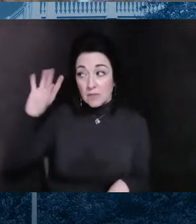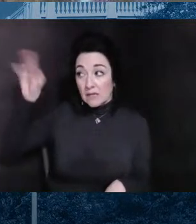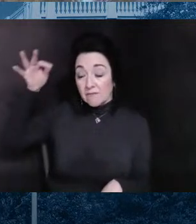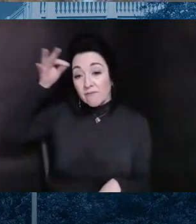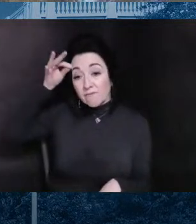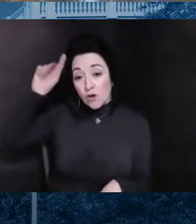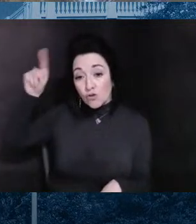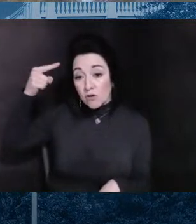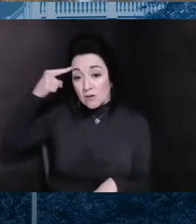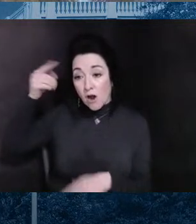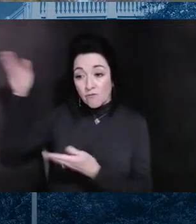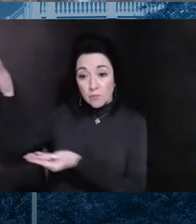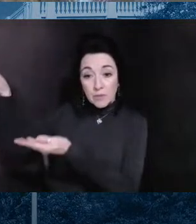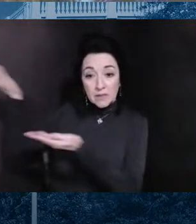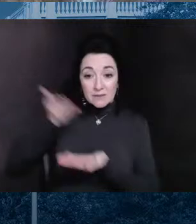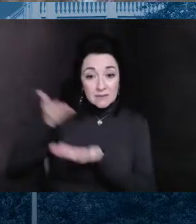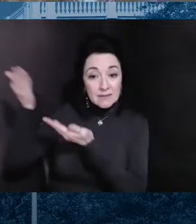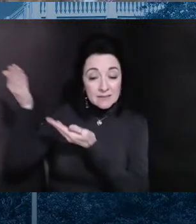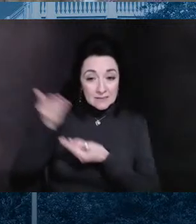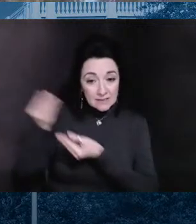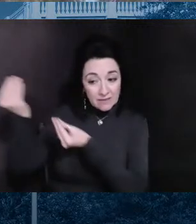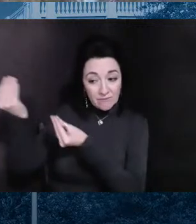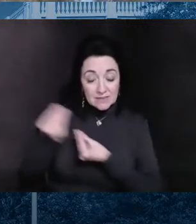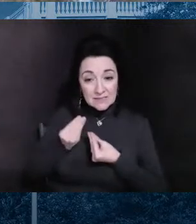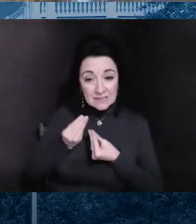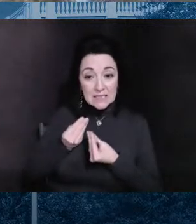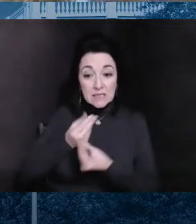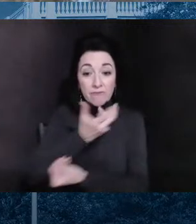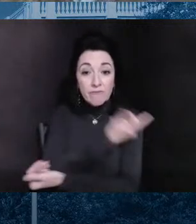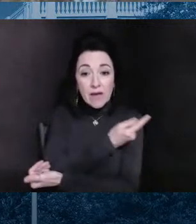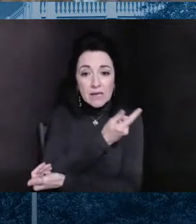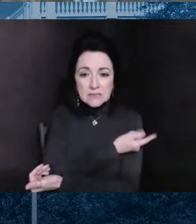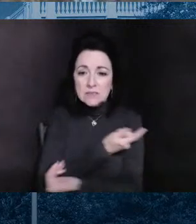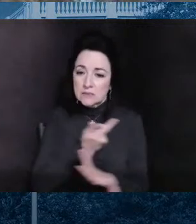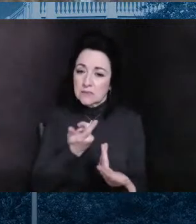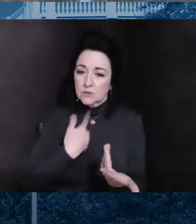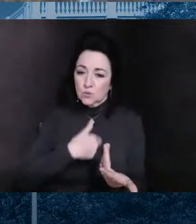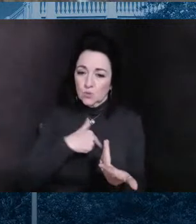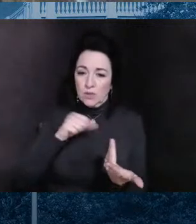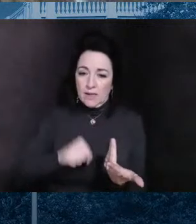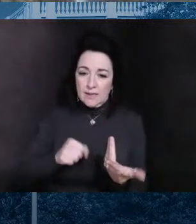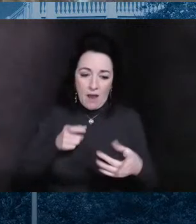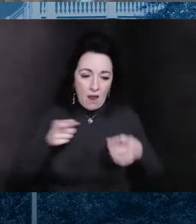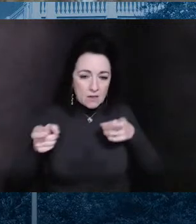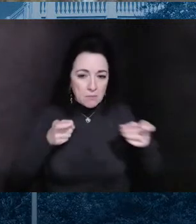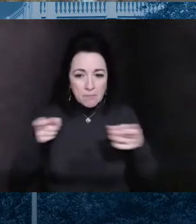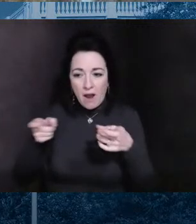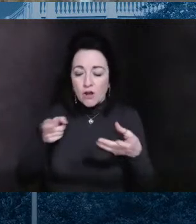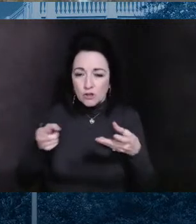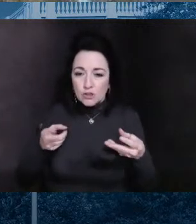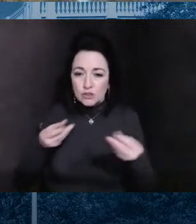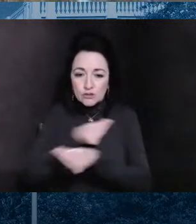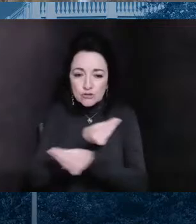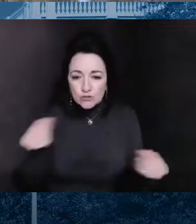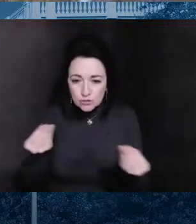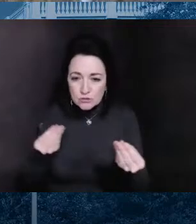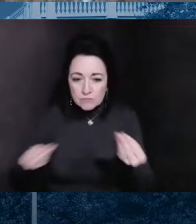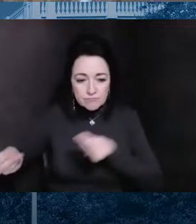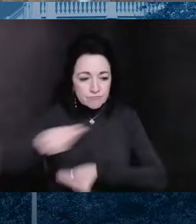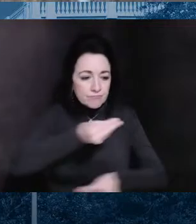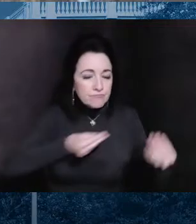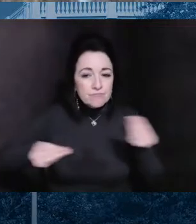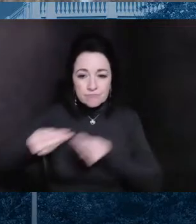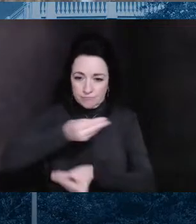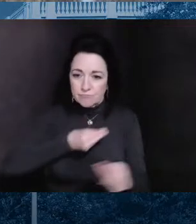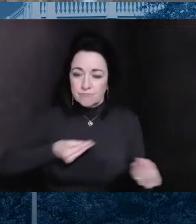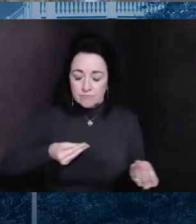lot more opportunities with medical providers and pharmacies open up moving forward. So I